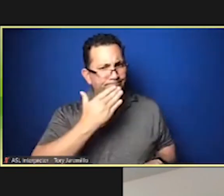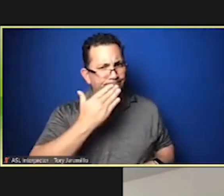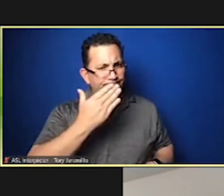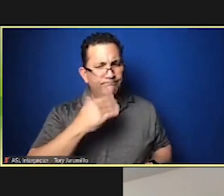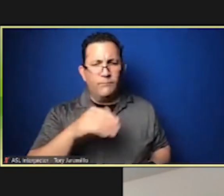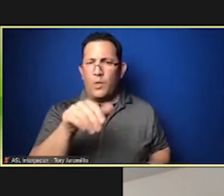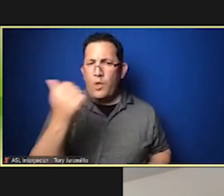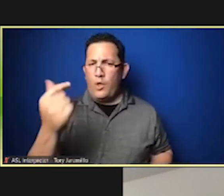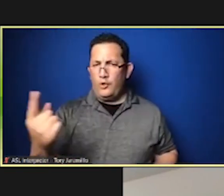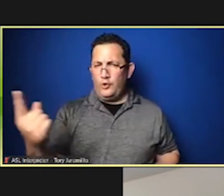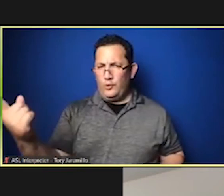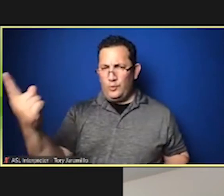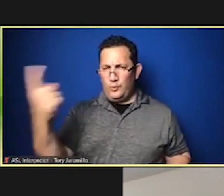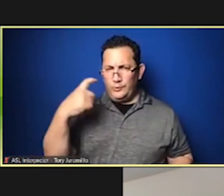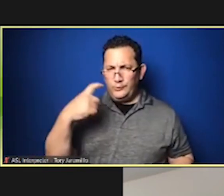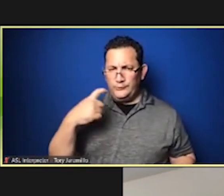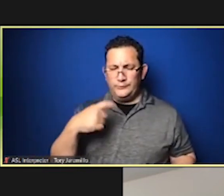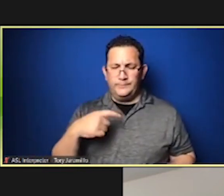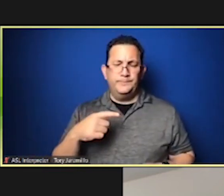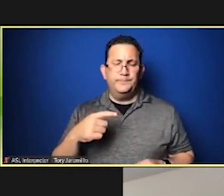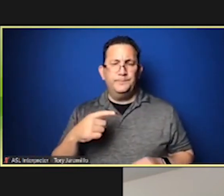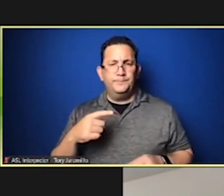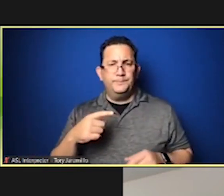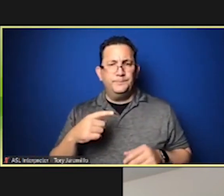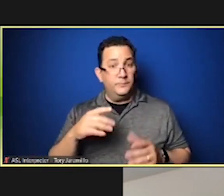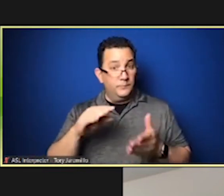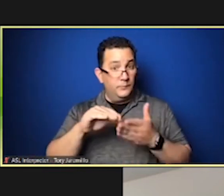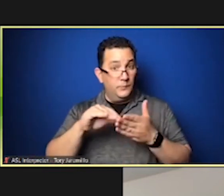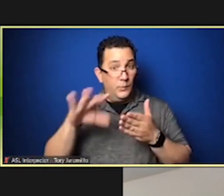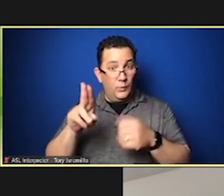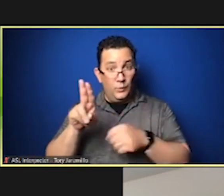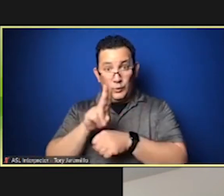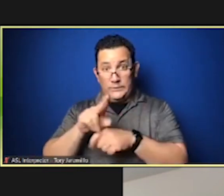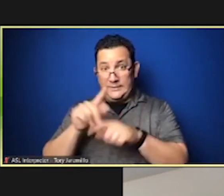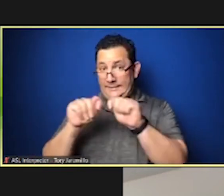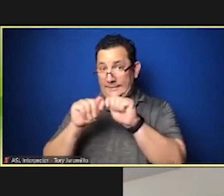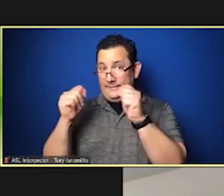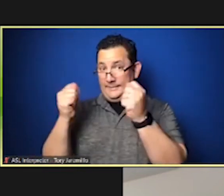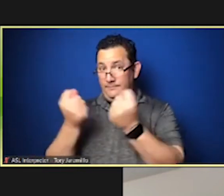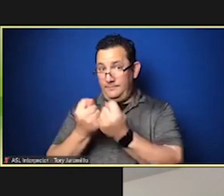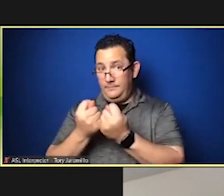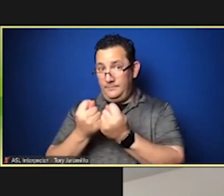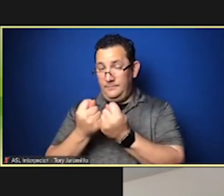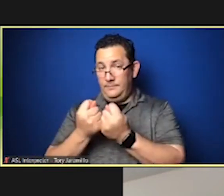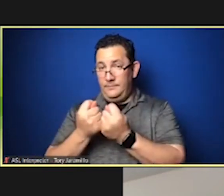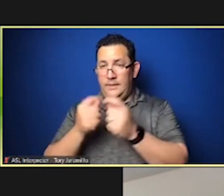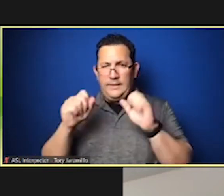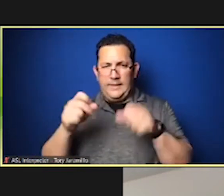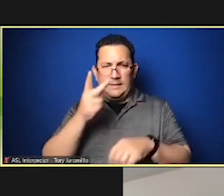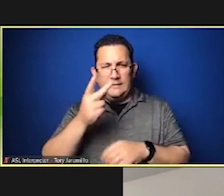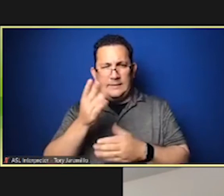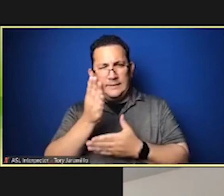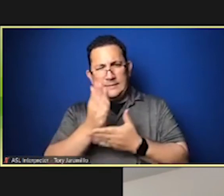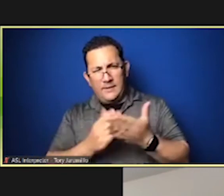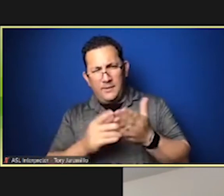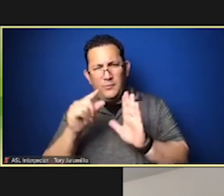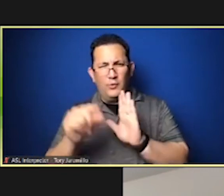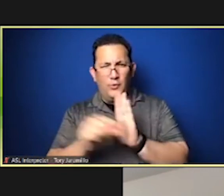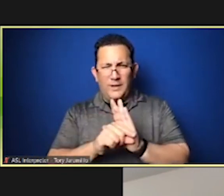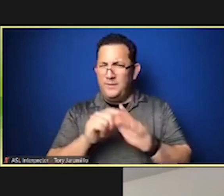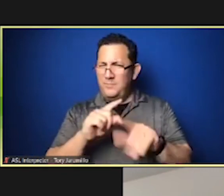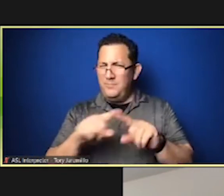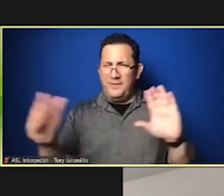Another question that we received is students using Teams can see some grades, but they're different from